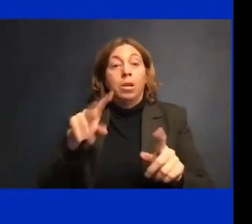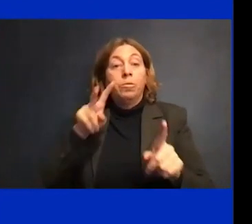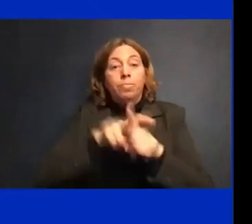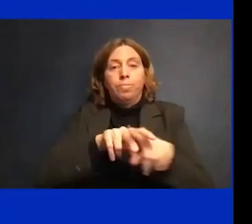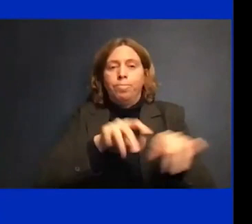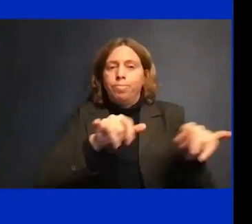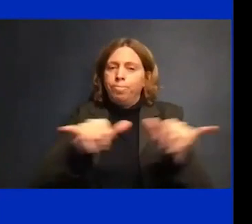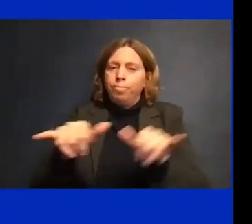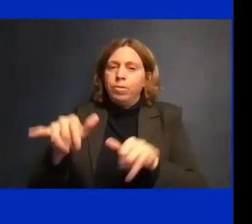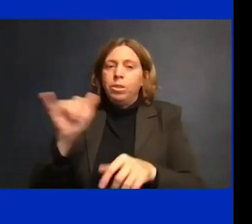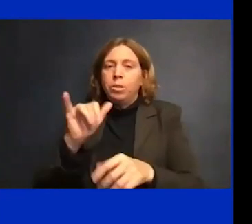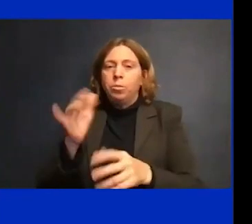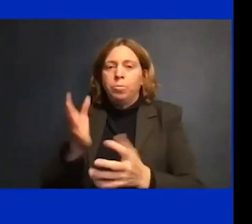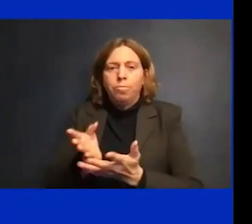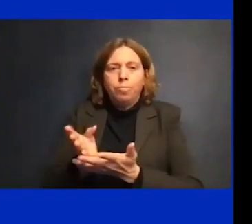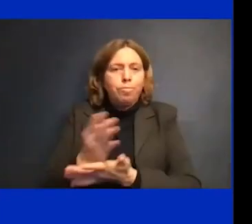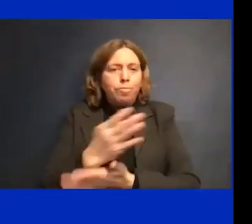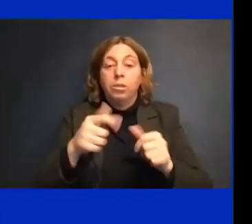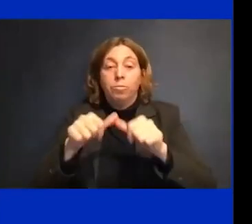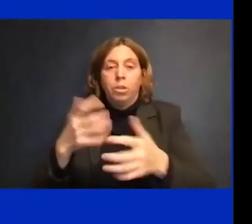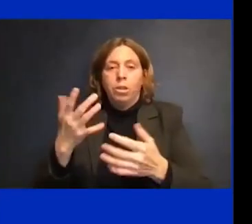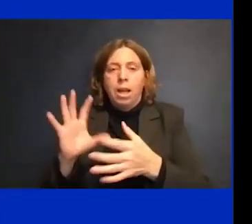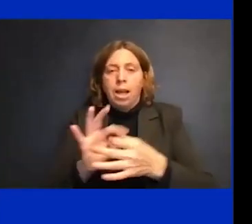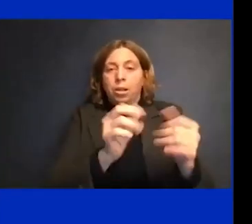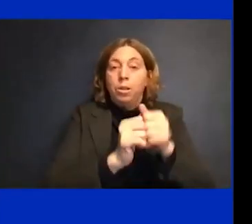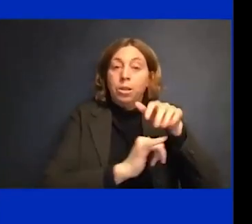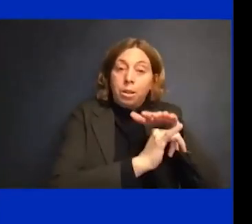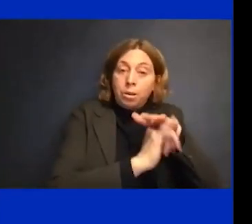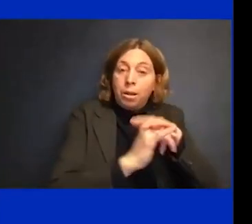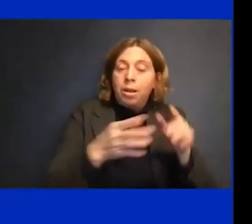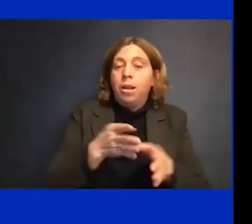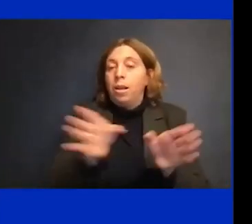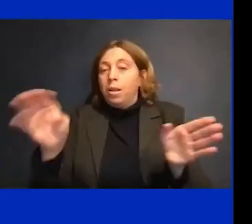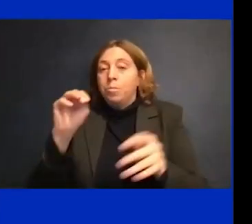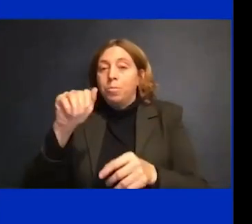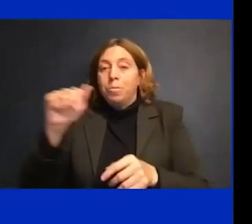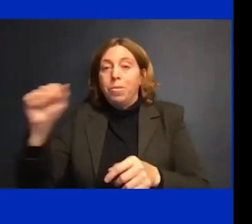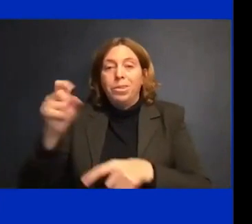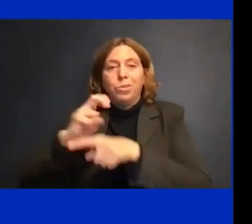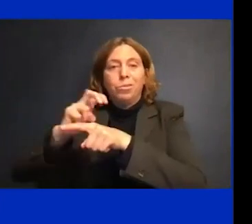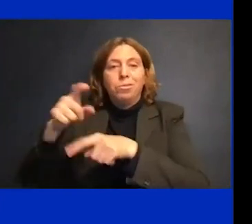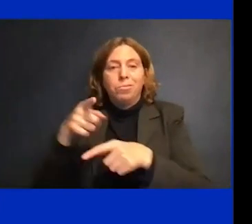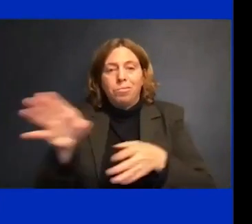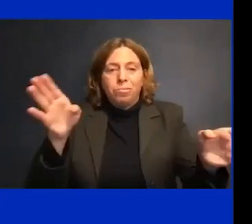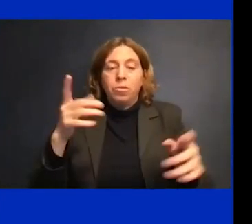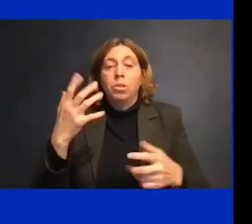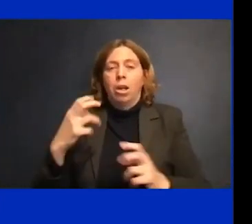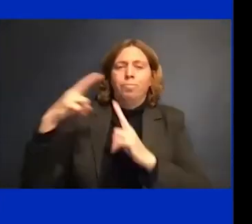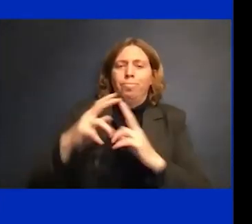objectives: maintain and enhance connectivity with subways and mass transit, deliver a